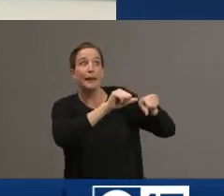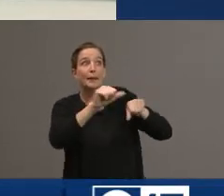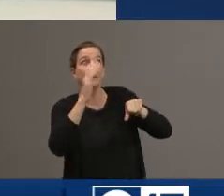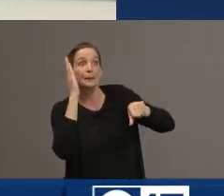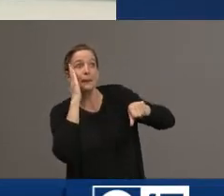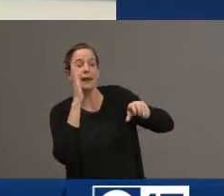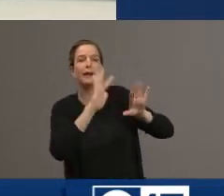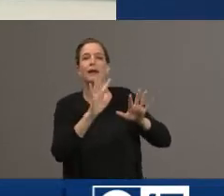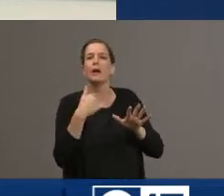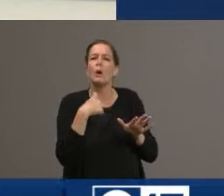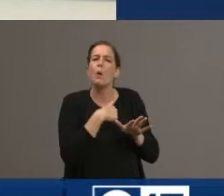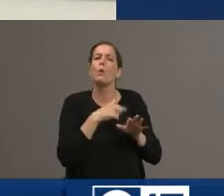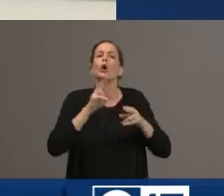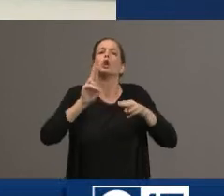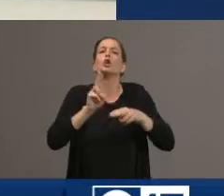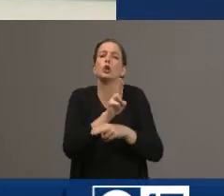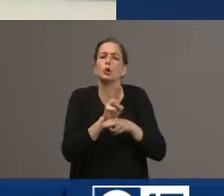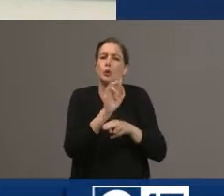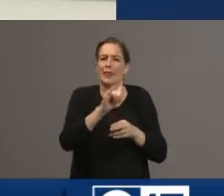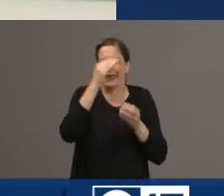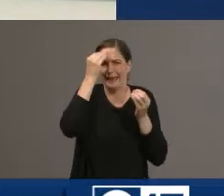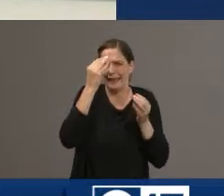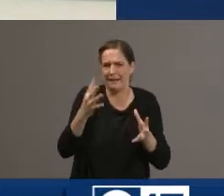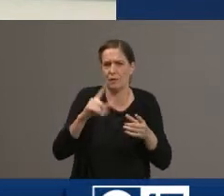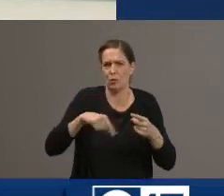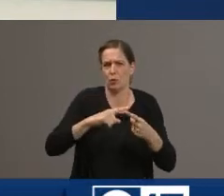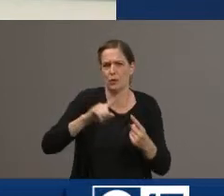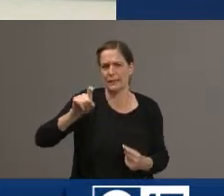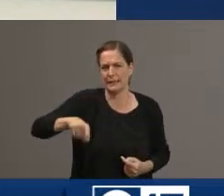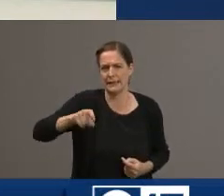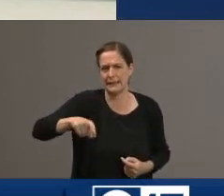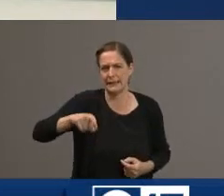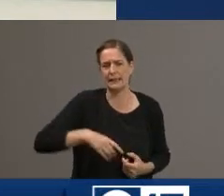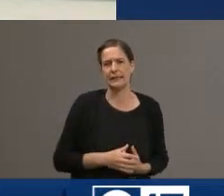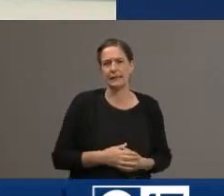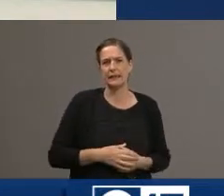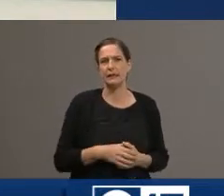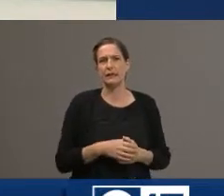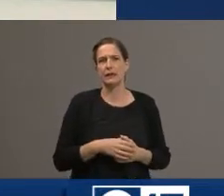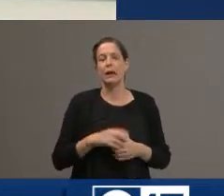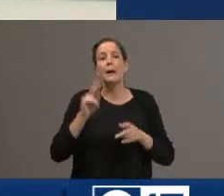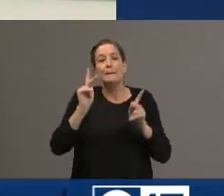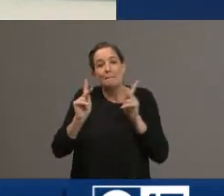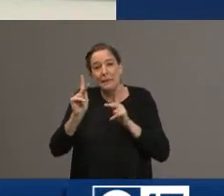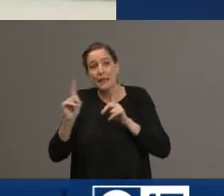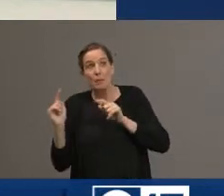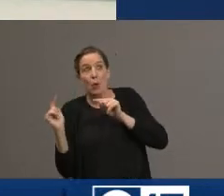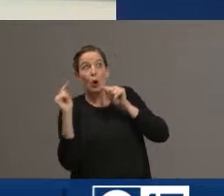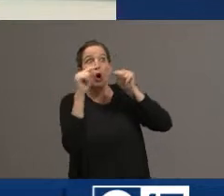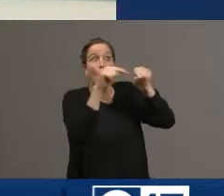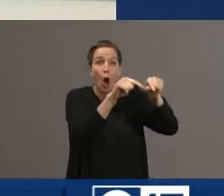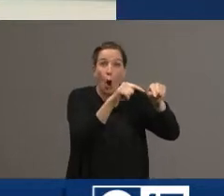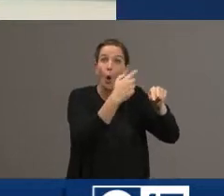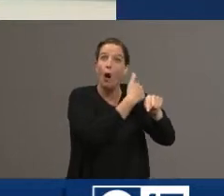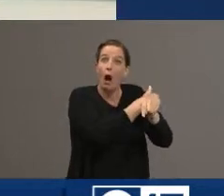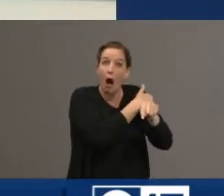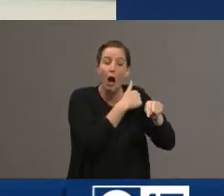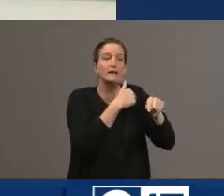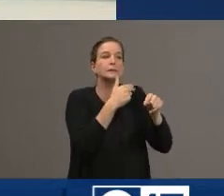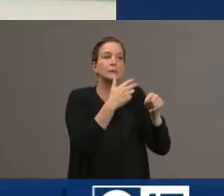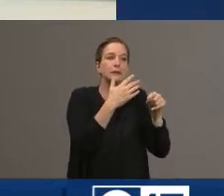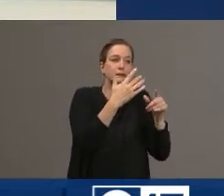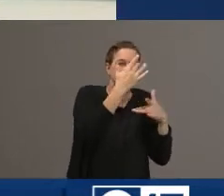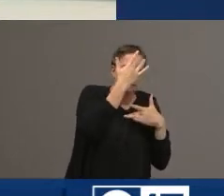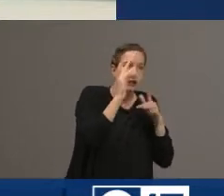where necessary. And people are going into hospitals, becoming healthier and recovering by and large. And we're going